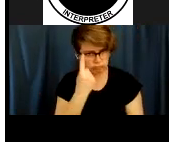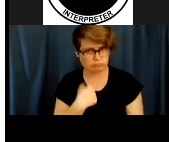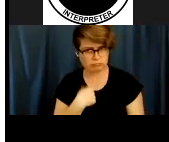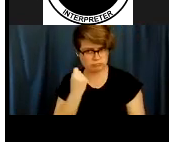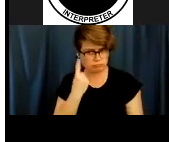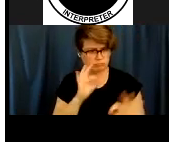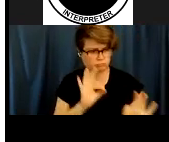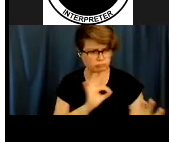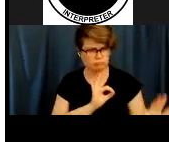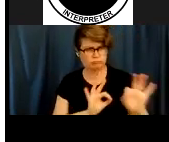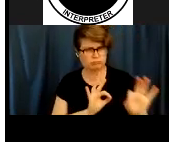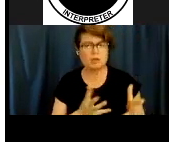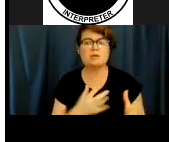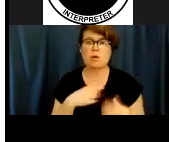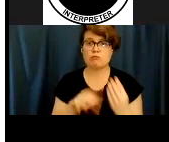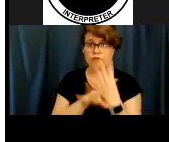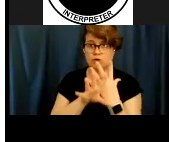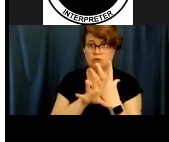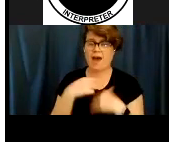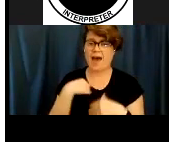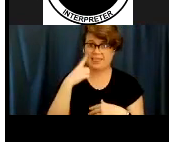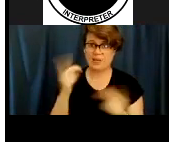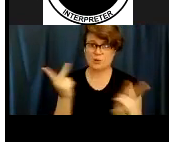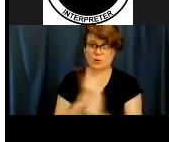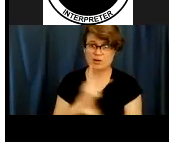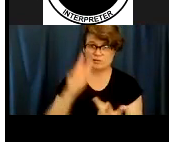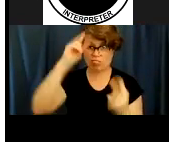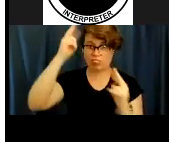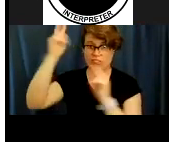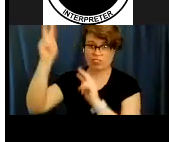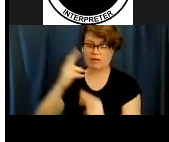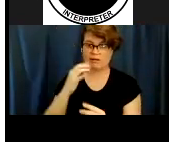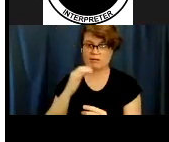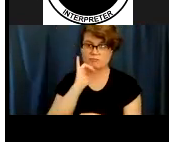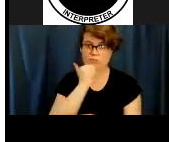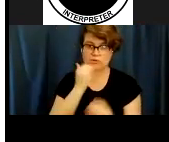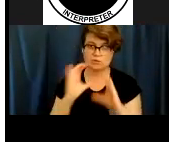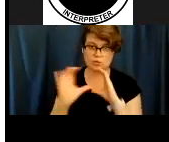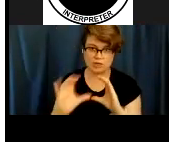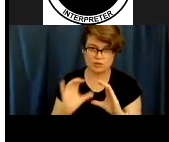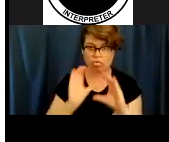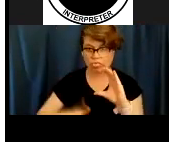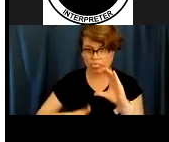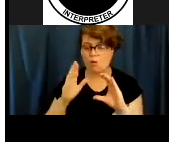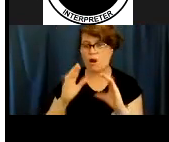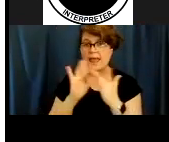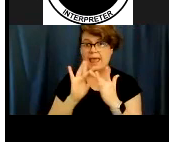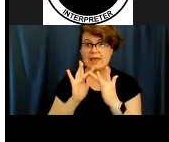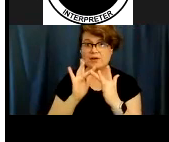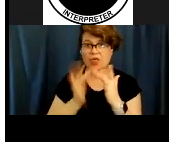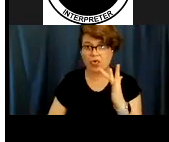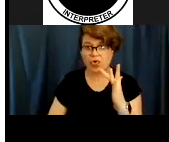think in the virtual space, there's even greater room for miscommunication, right? Or internet going out, or any one of